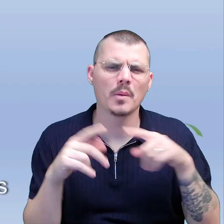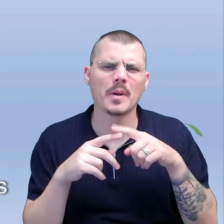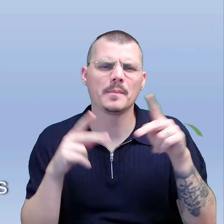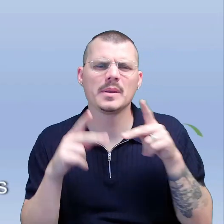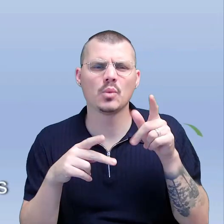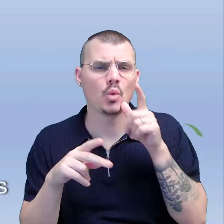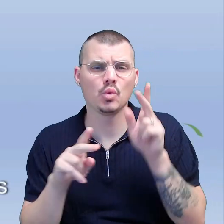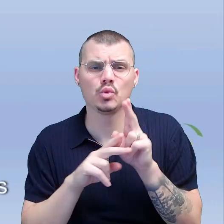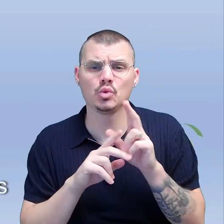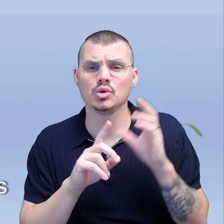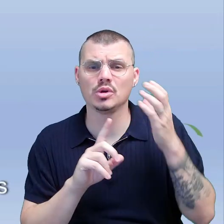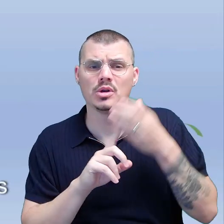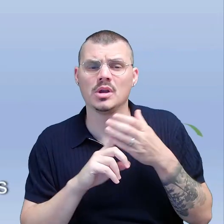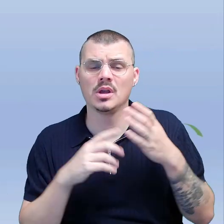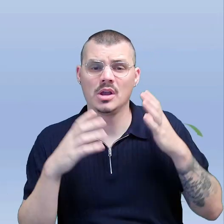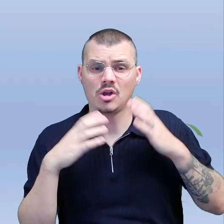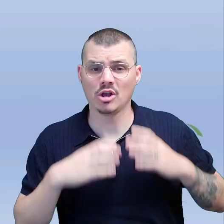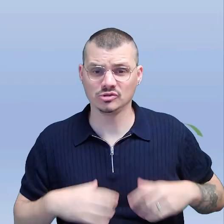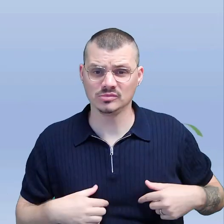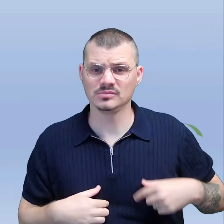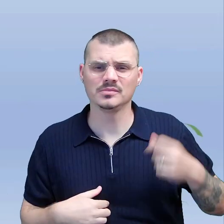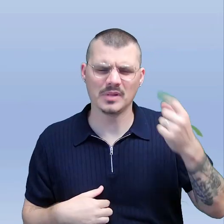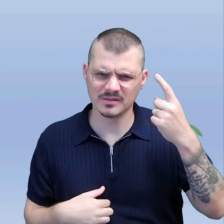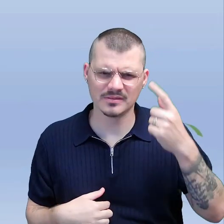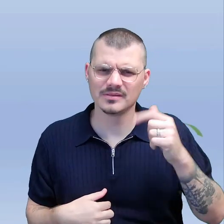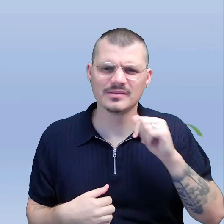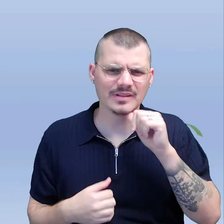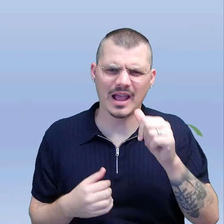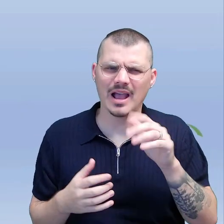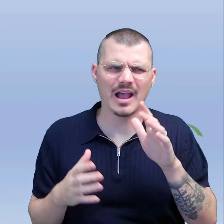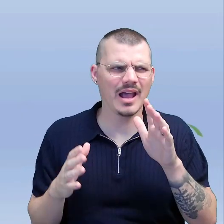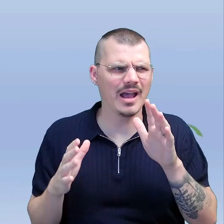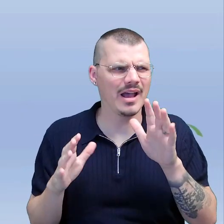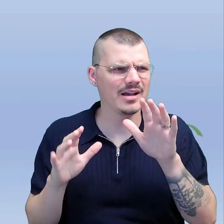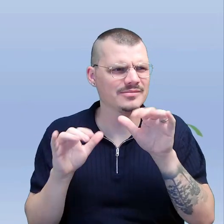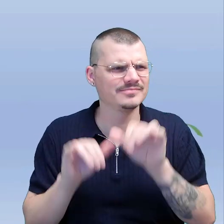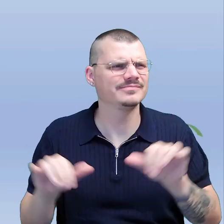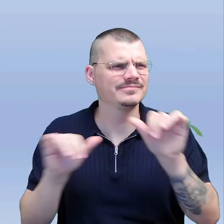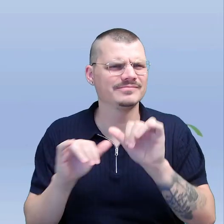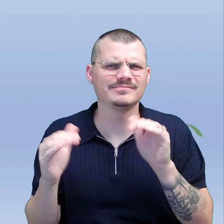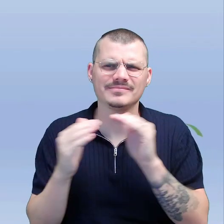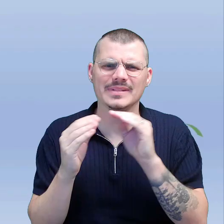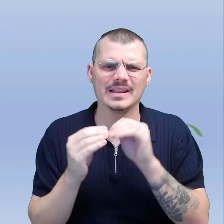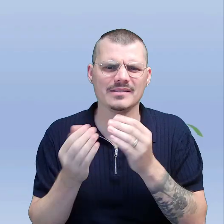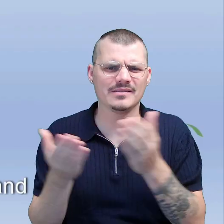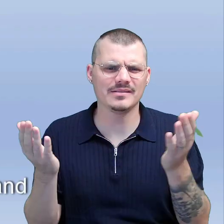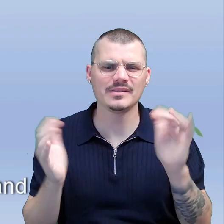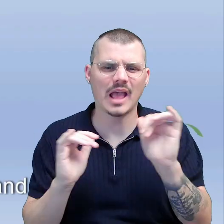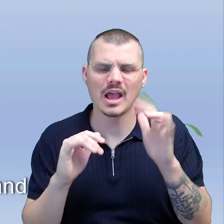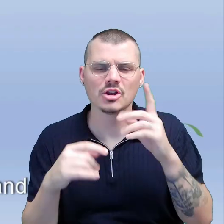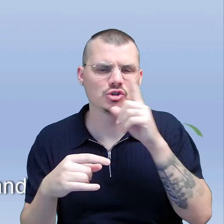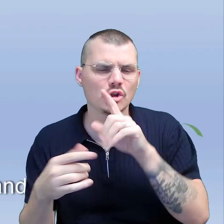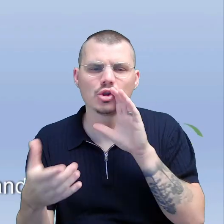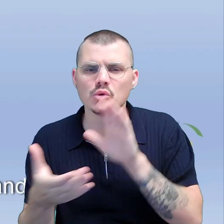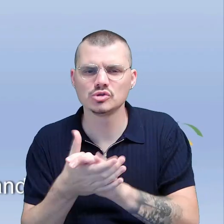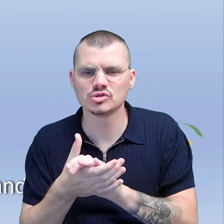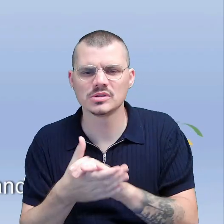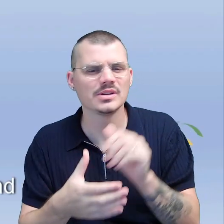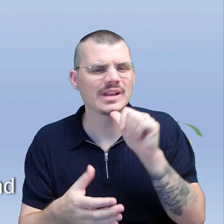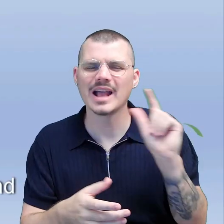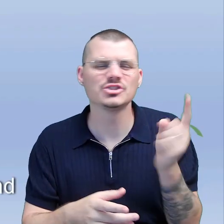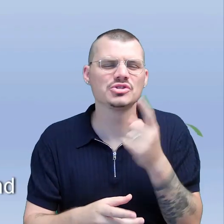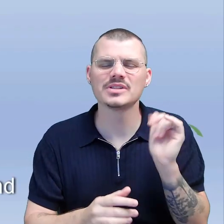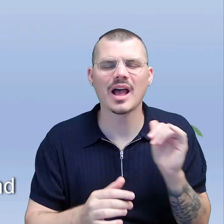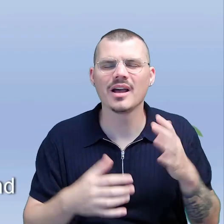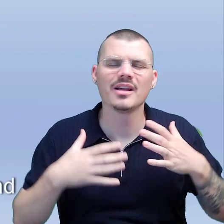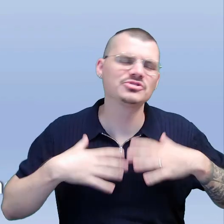How about people that wear costumes inconsistent with known reality? Thinking possible delusions, and